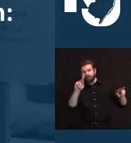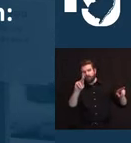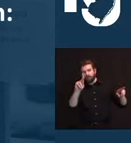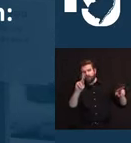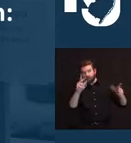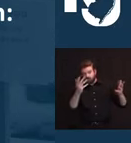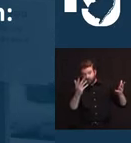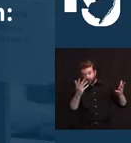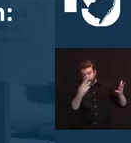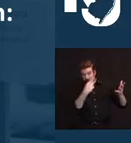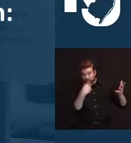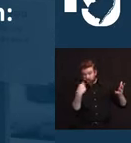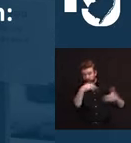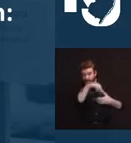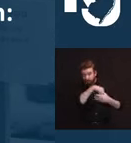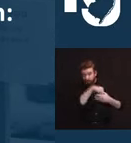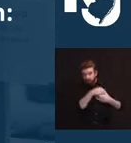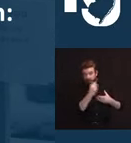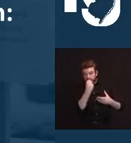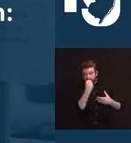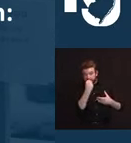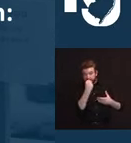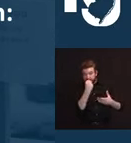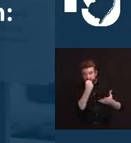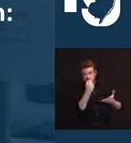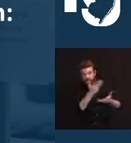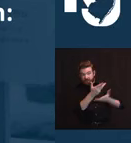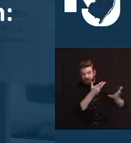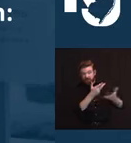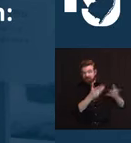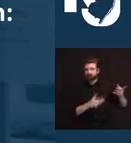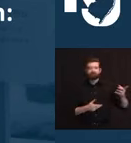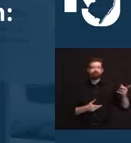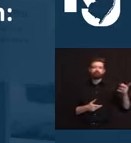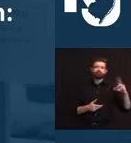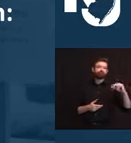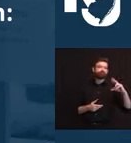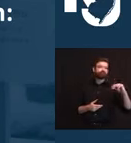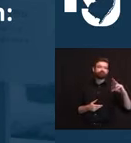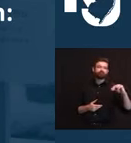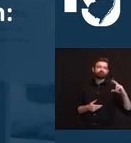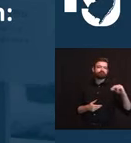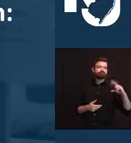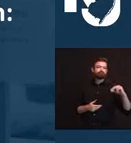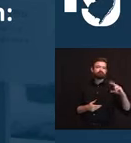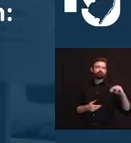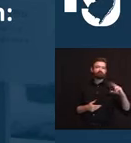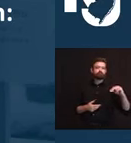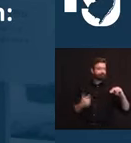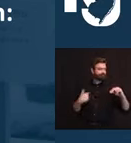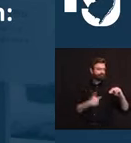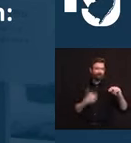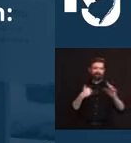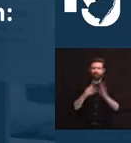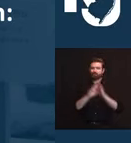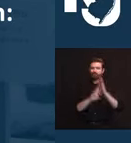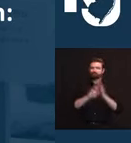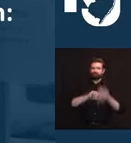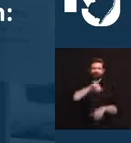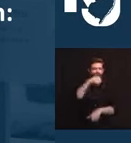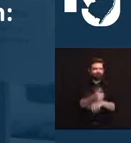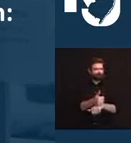Unfortunately, they have not done so. We have one set of rules, and they are based on one principle, and that is ensuring public